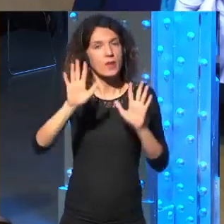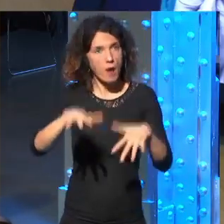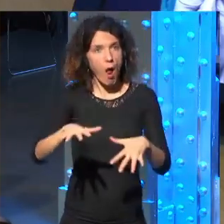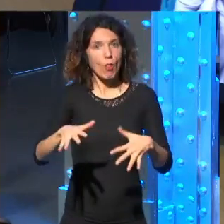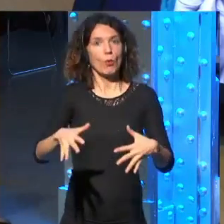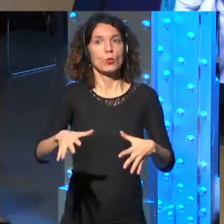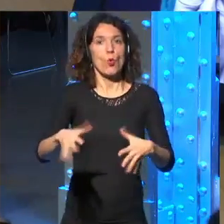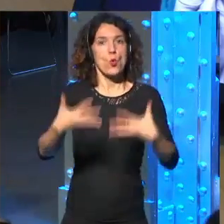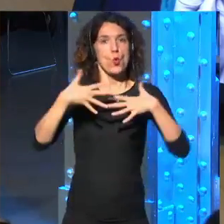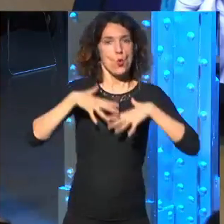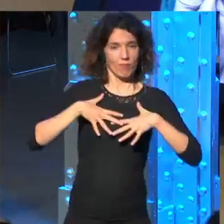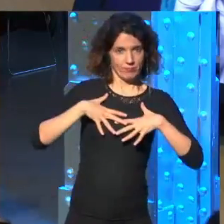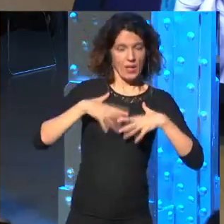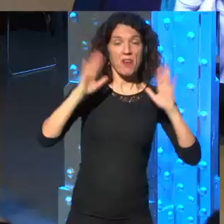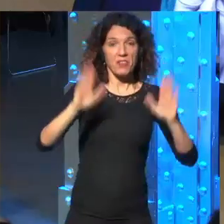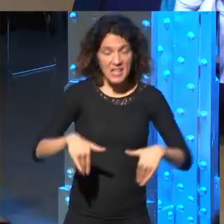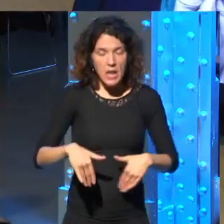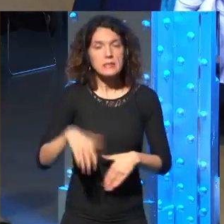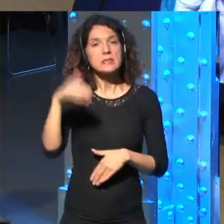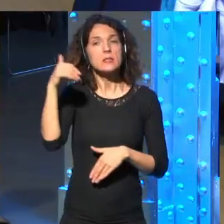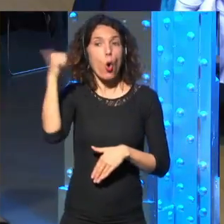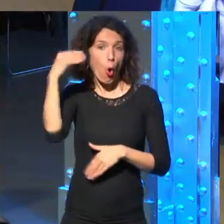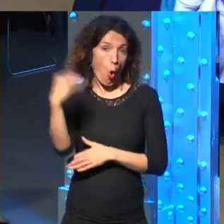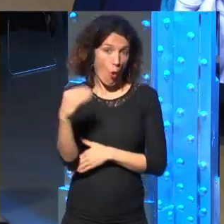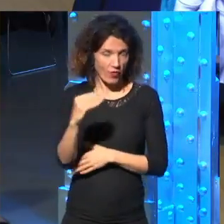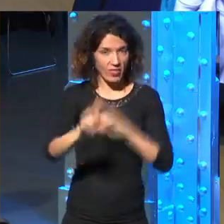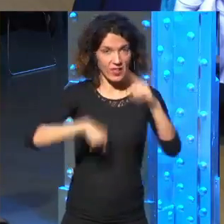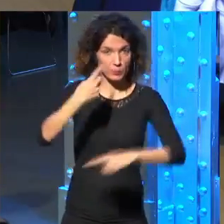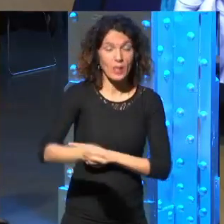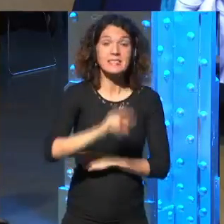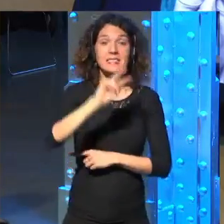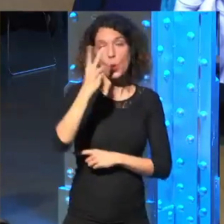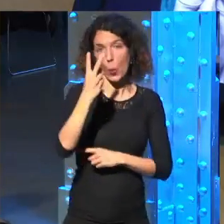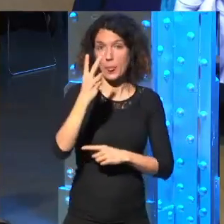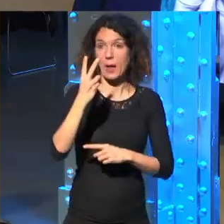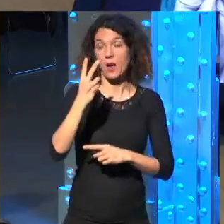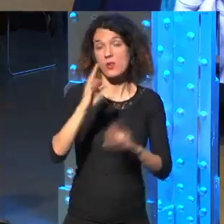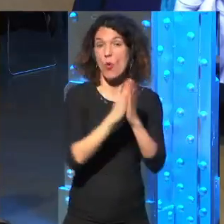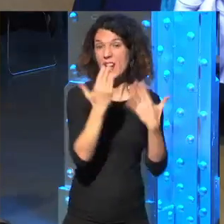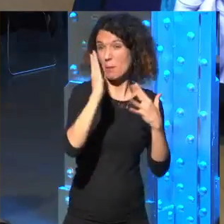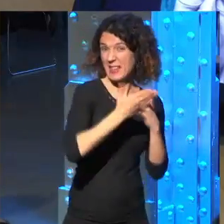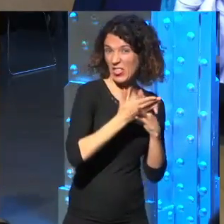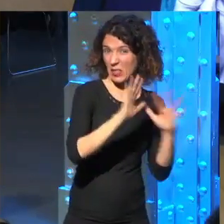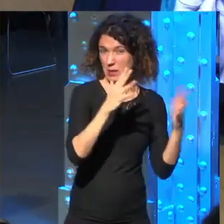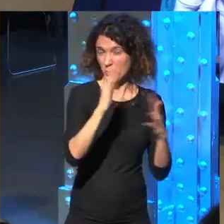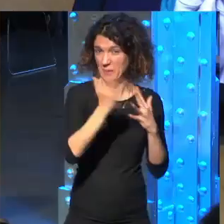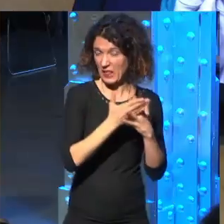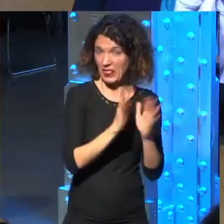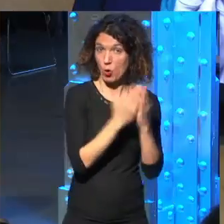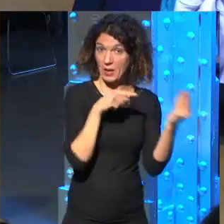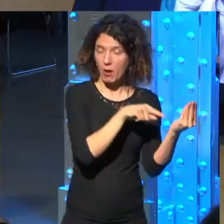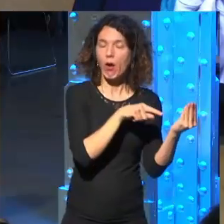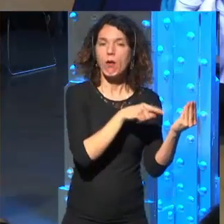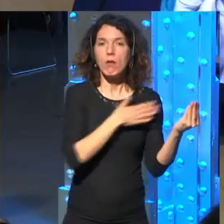the boy later, in the second half of the novel, to try to